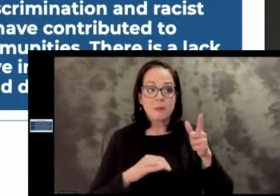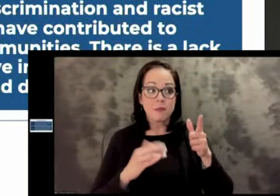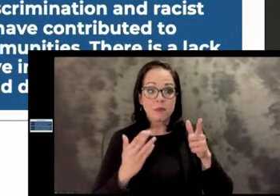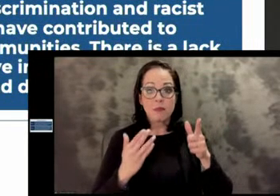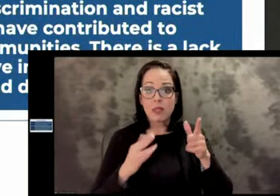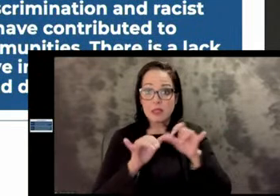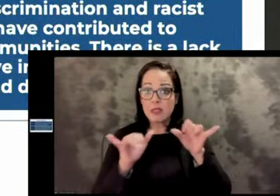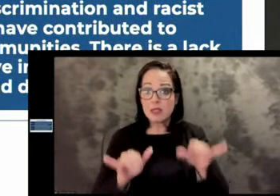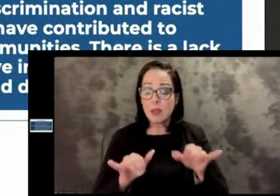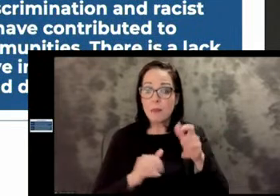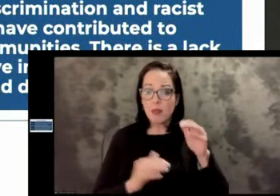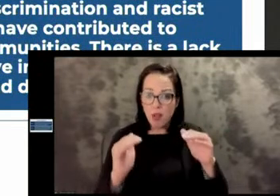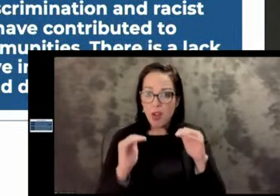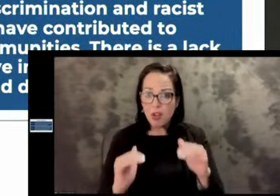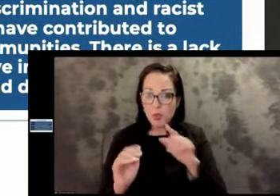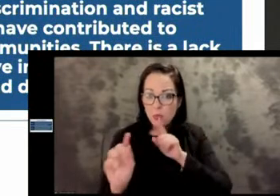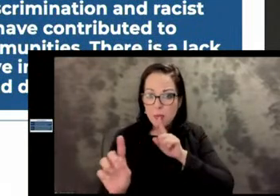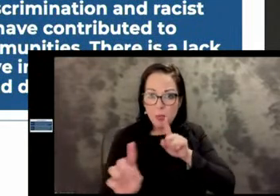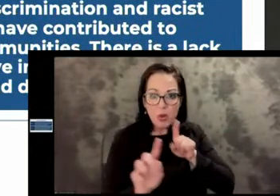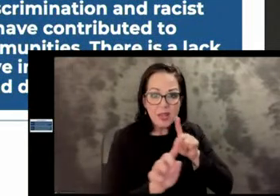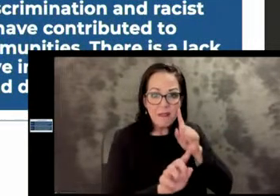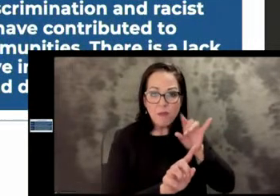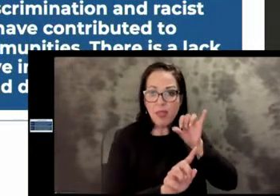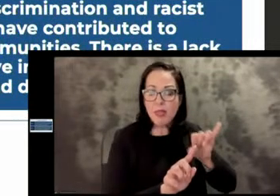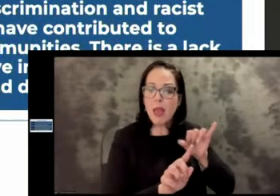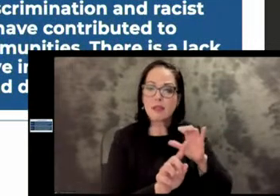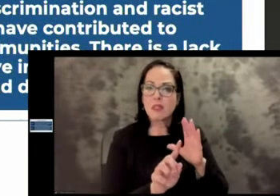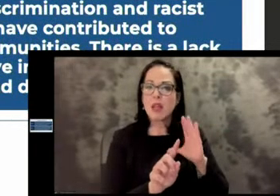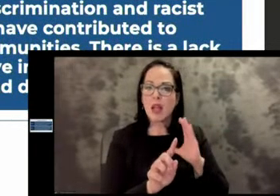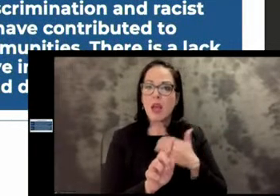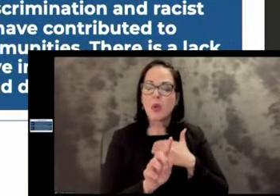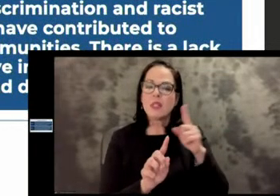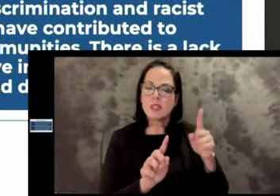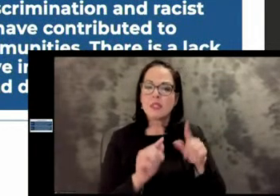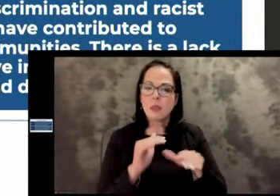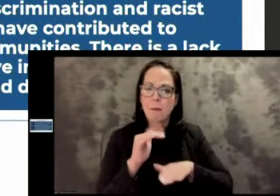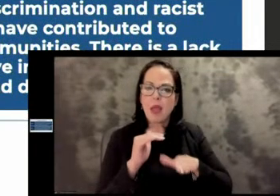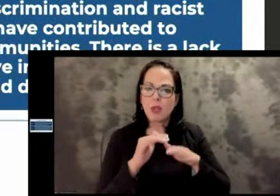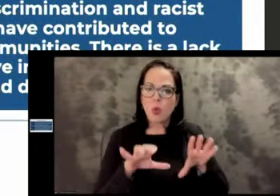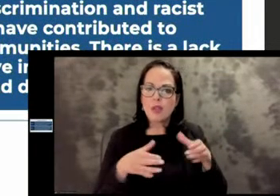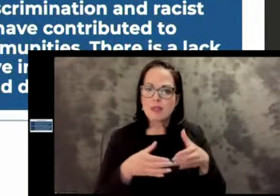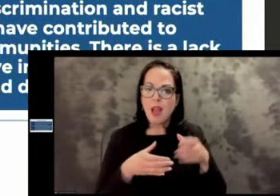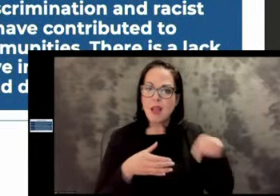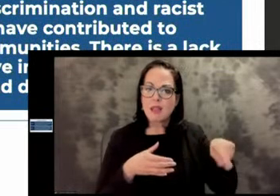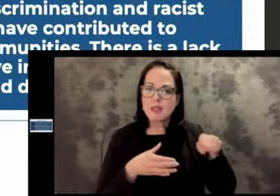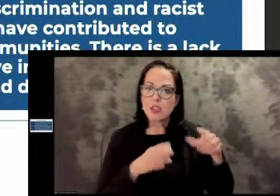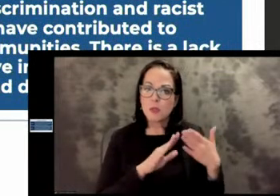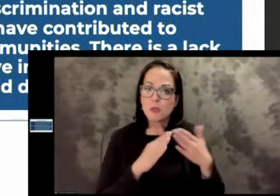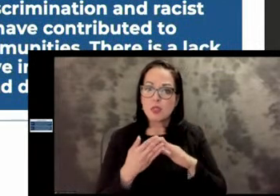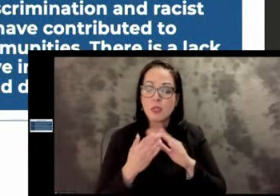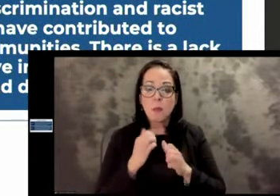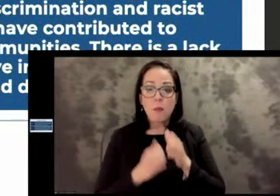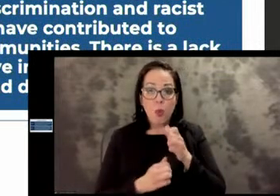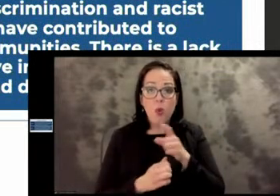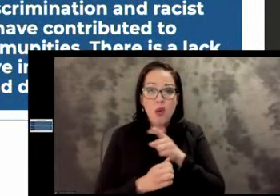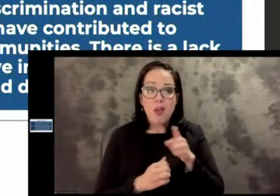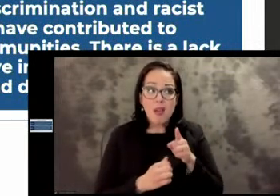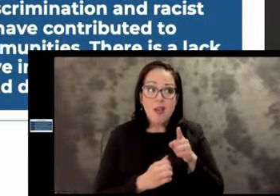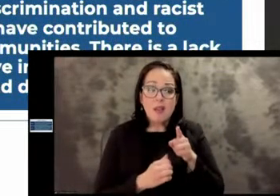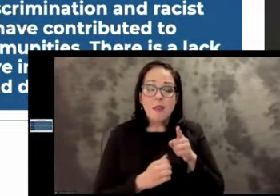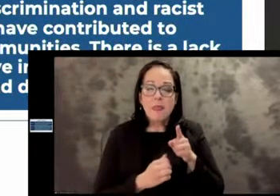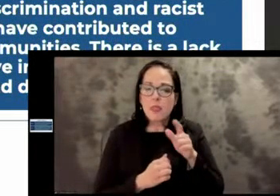underreporting of hate crime incidents in marginalized and minoritized communities. Furthermore, these hate crime reports often don't